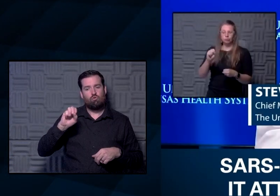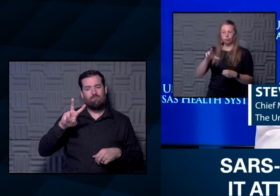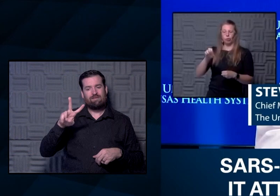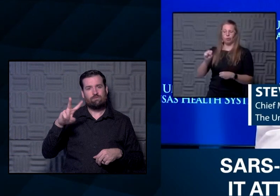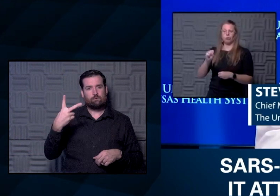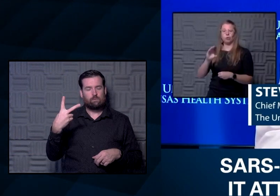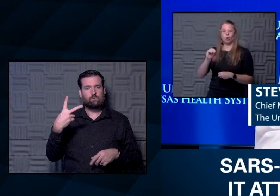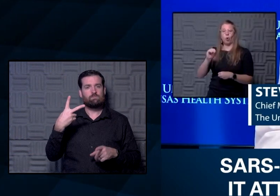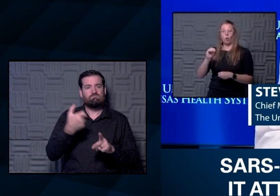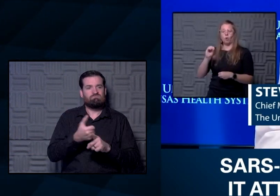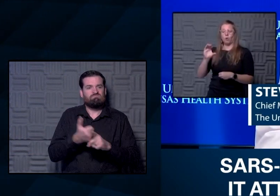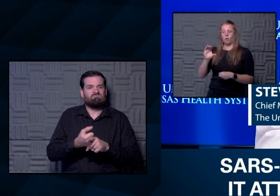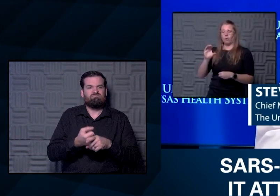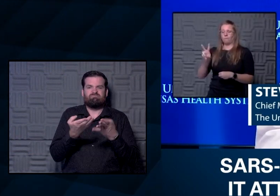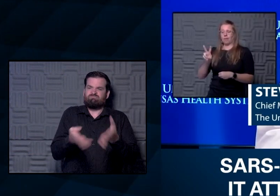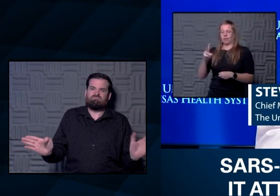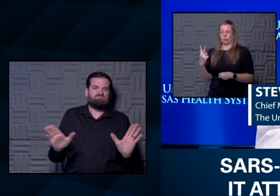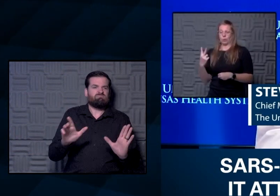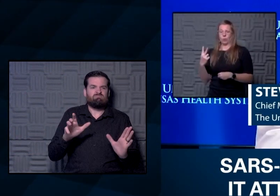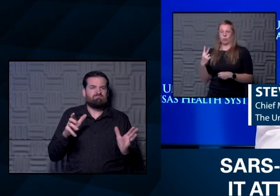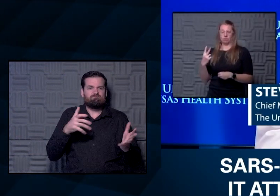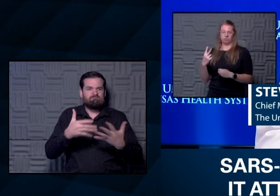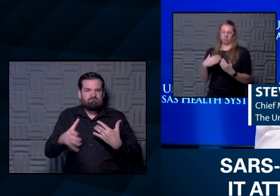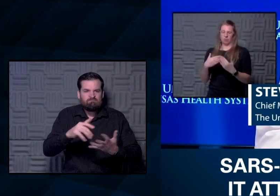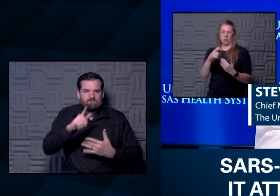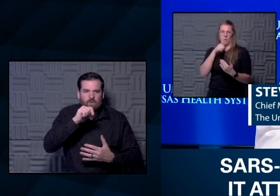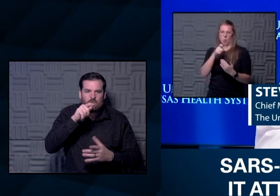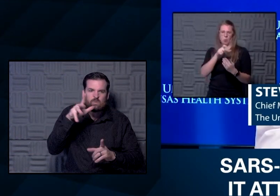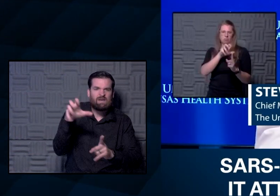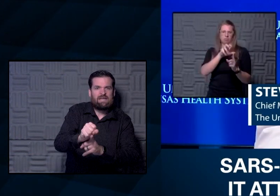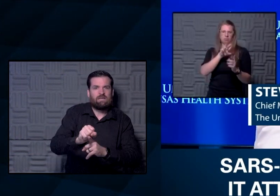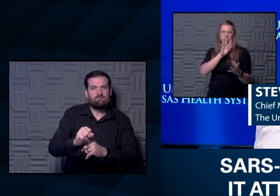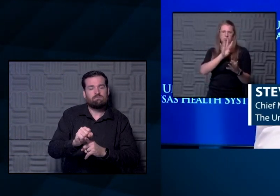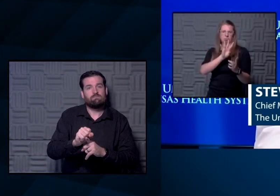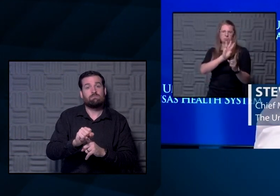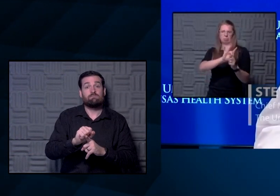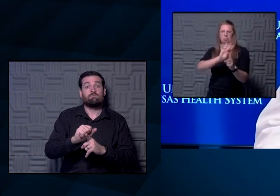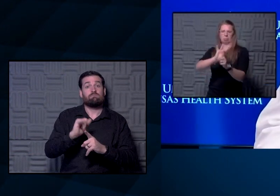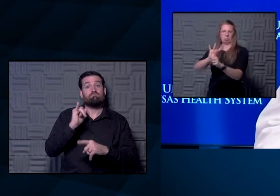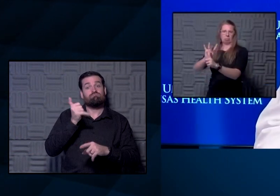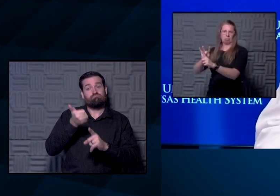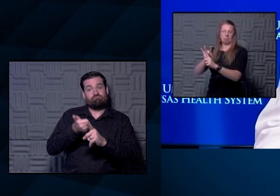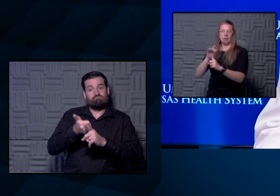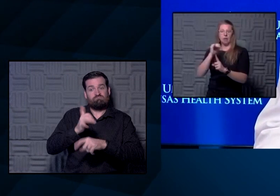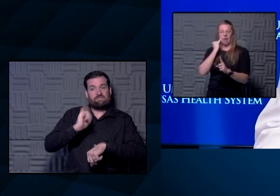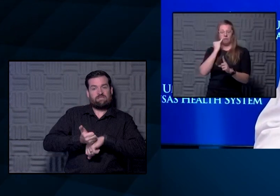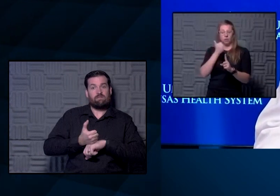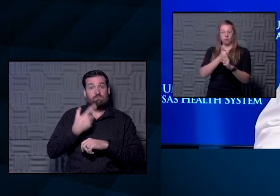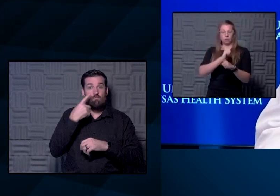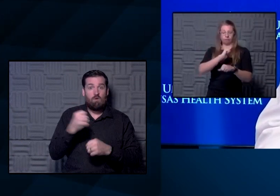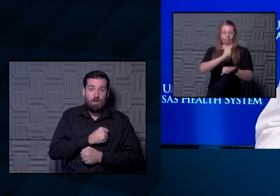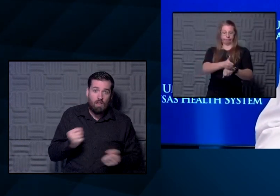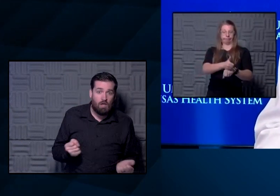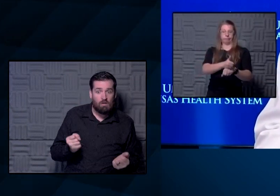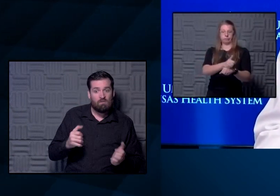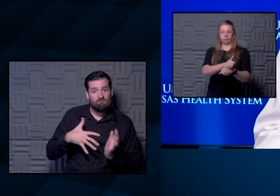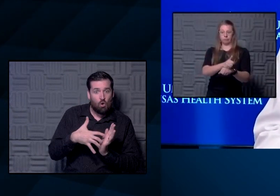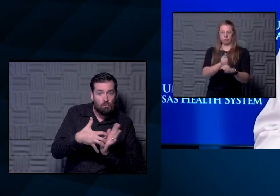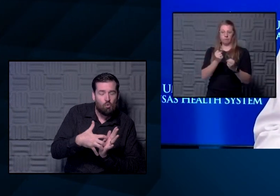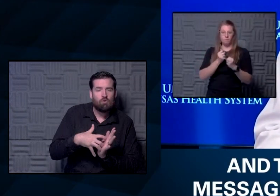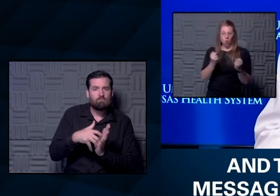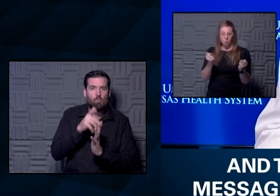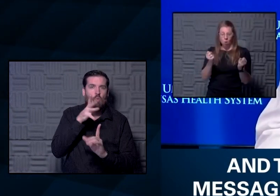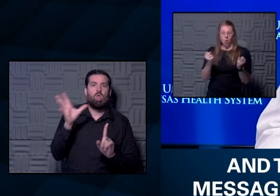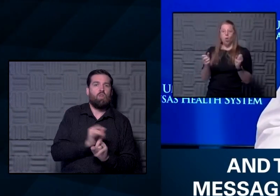is indiscriminate in who it attacks. And if you set yourself up to be vulnerable, it will come to